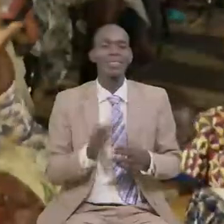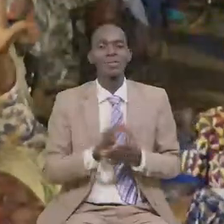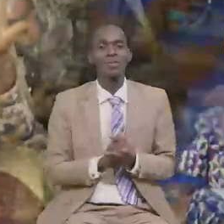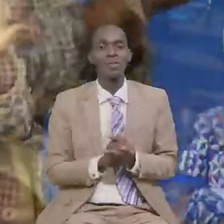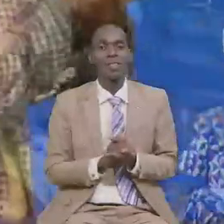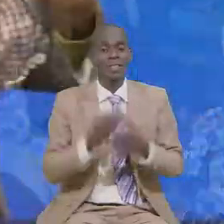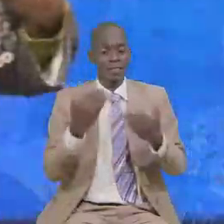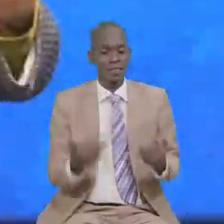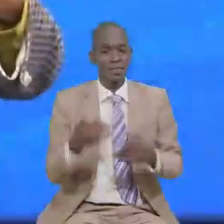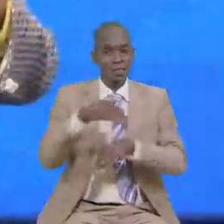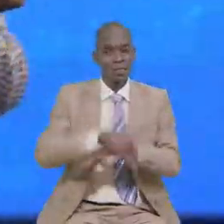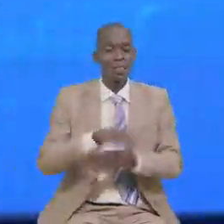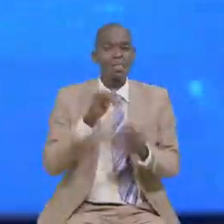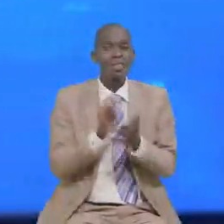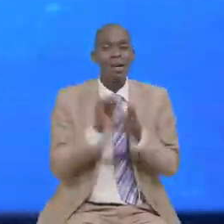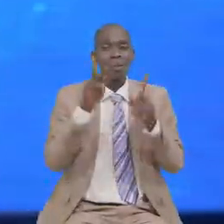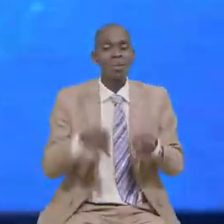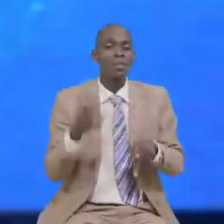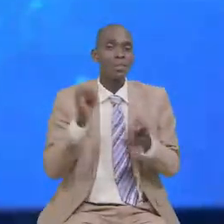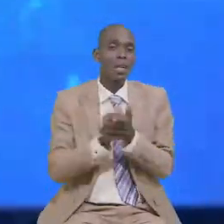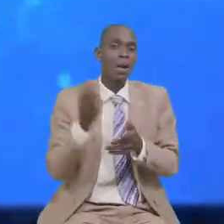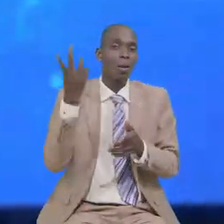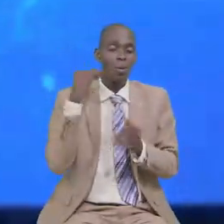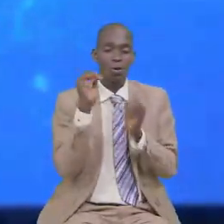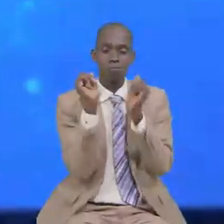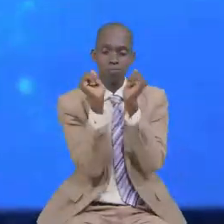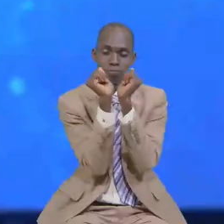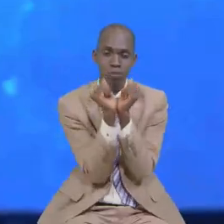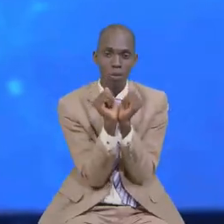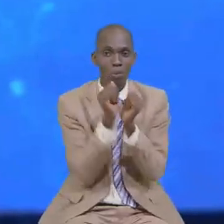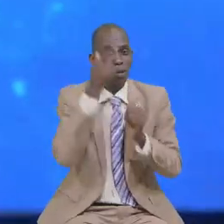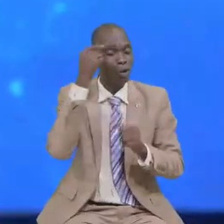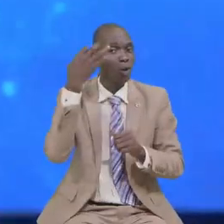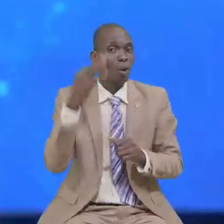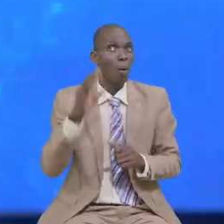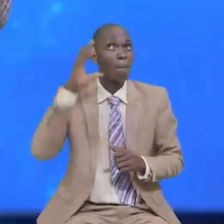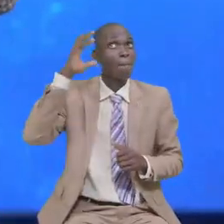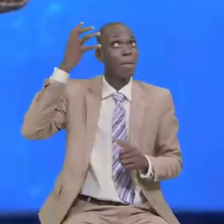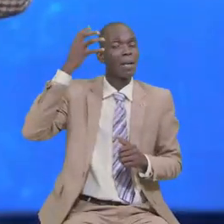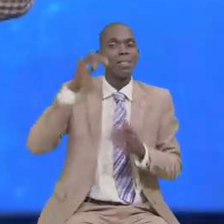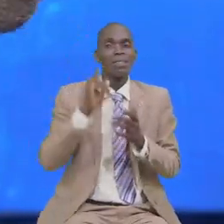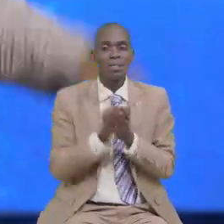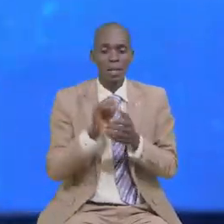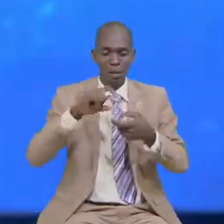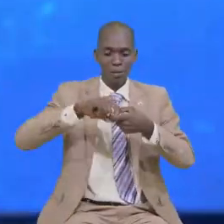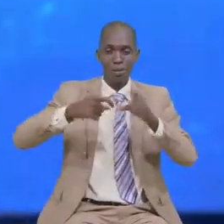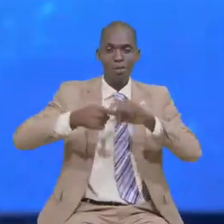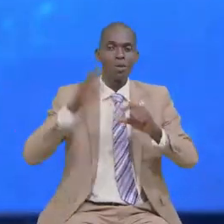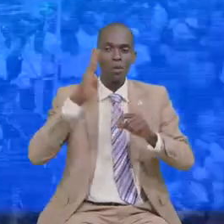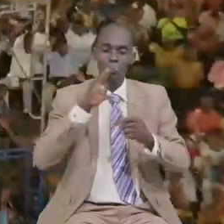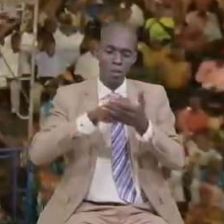Tonight, that person that was chained because of madness, the chain will be removed tonight